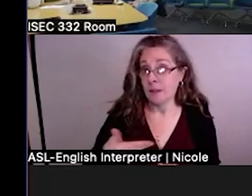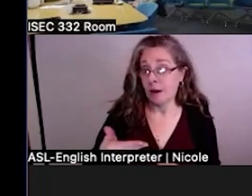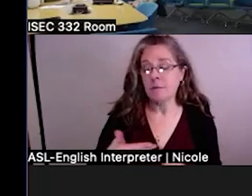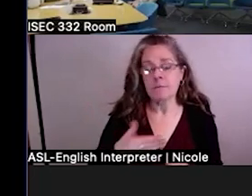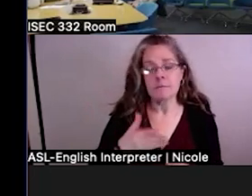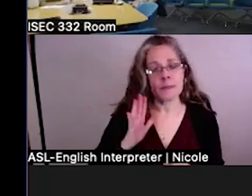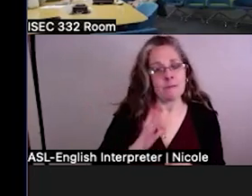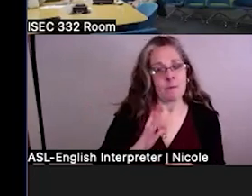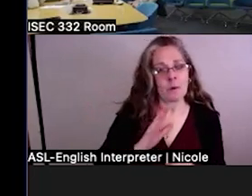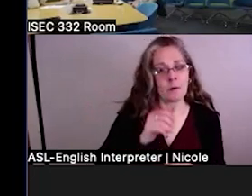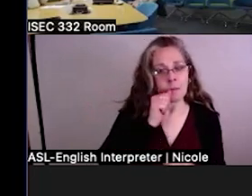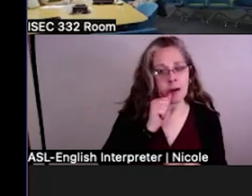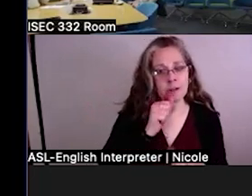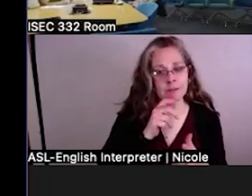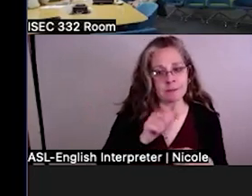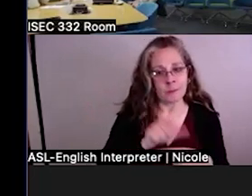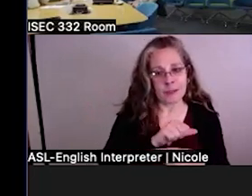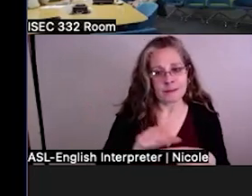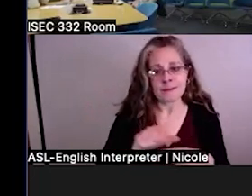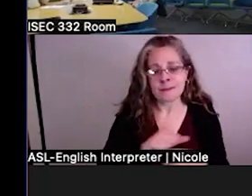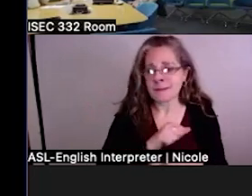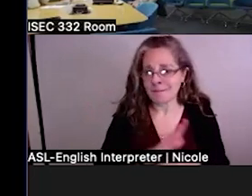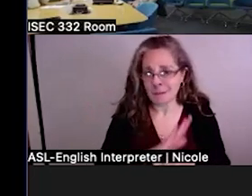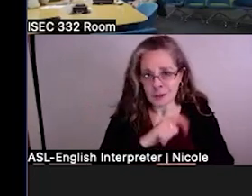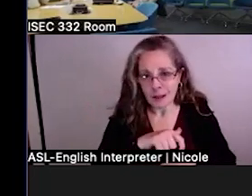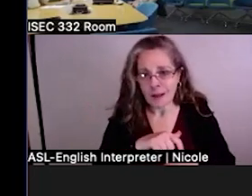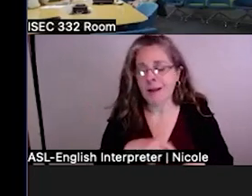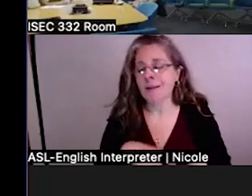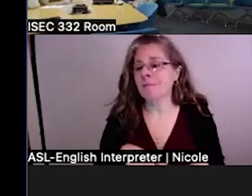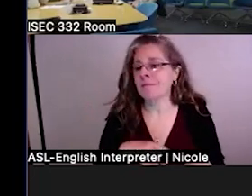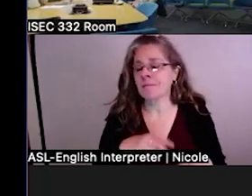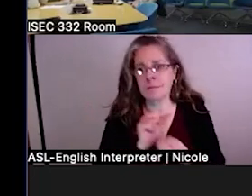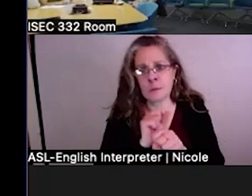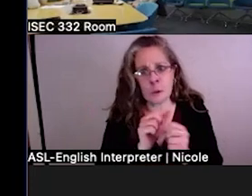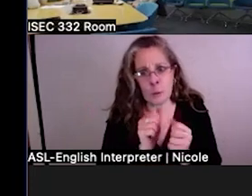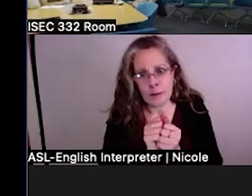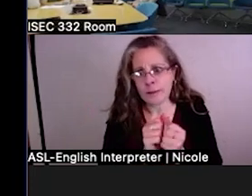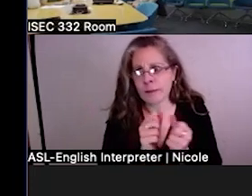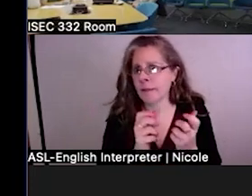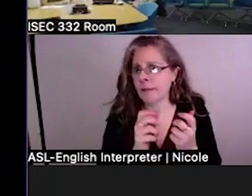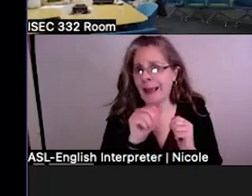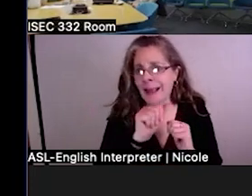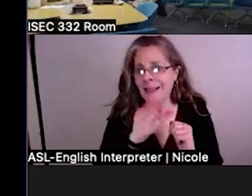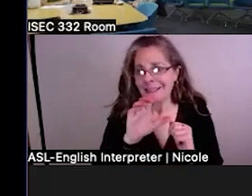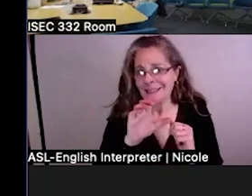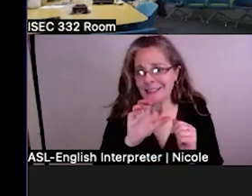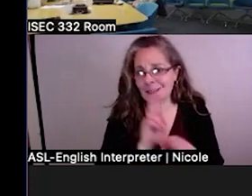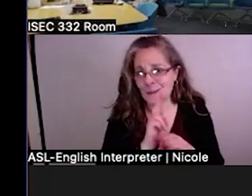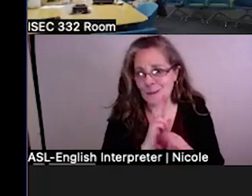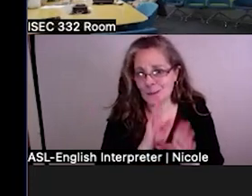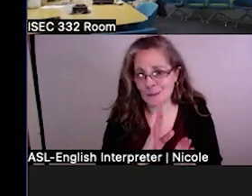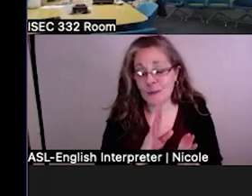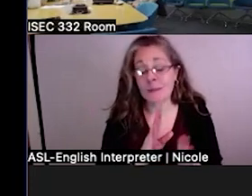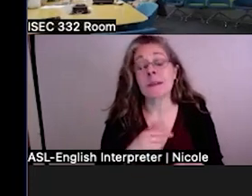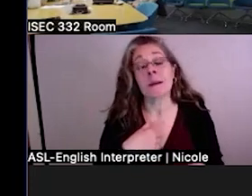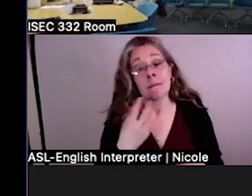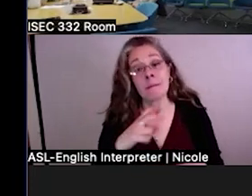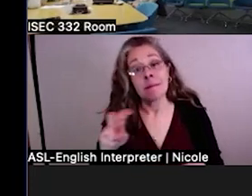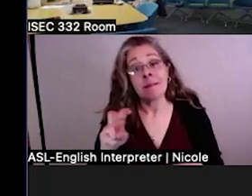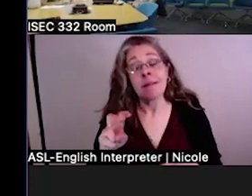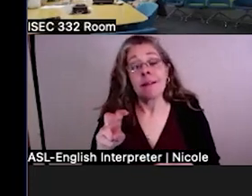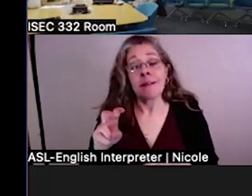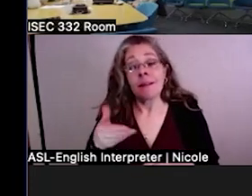full time, where I was just working with a lot of different AAC users, to become the director of speech